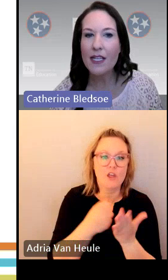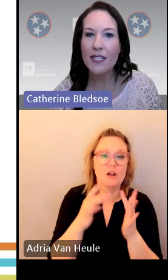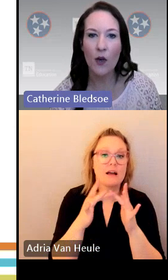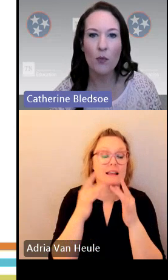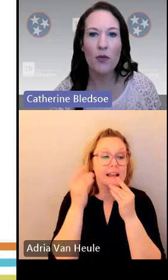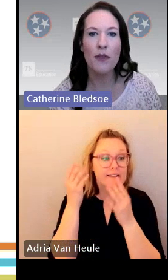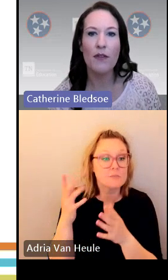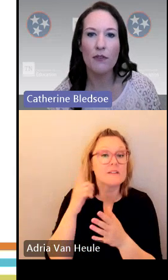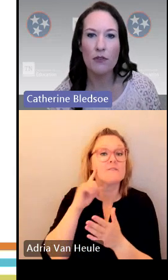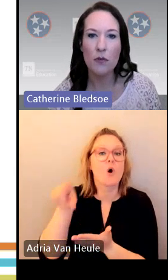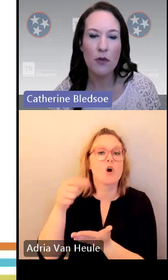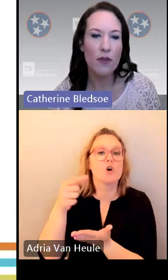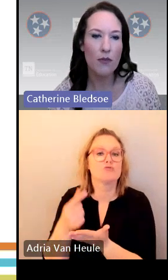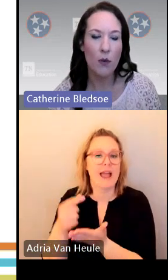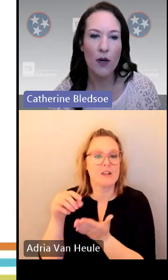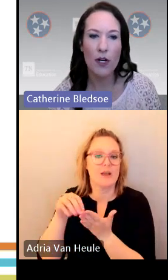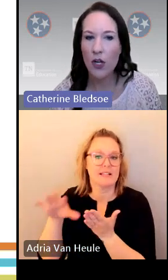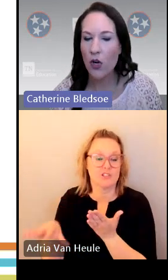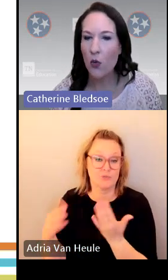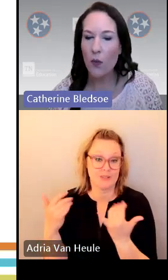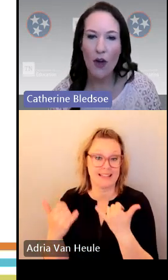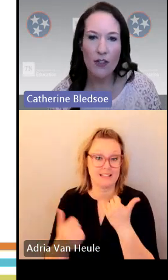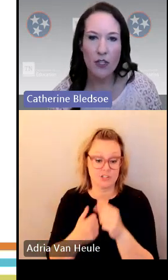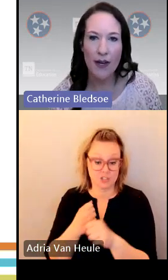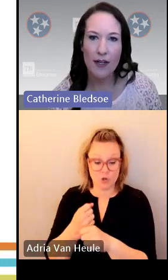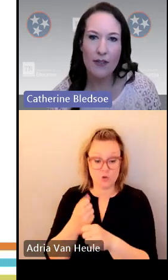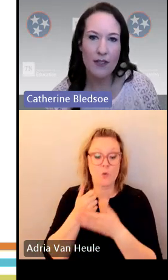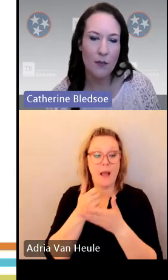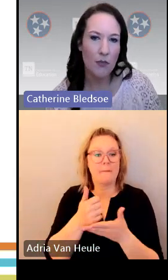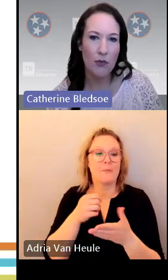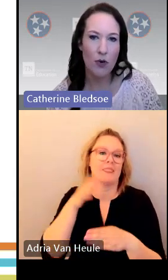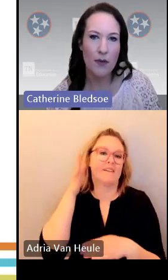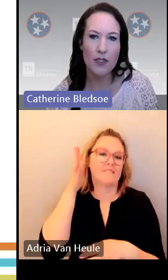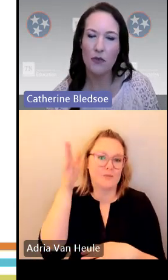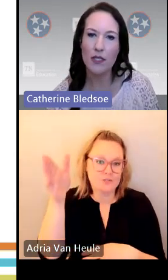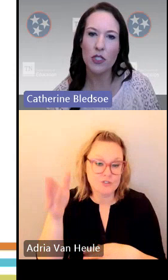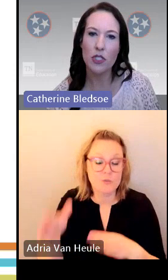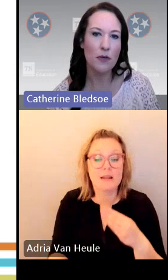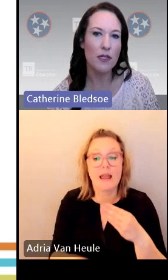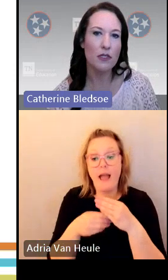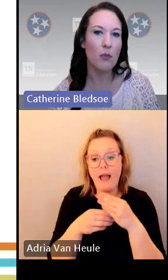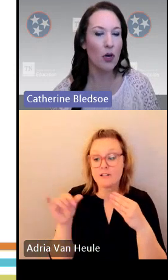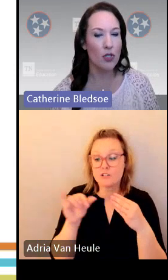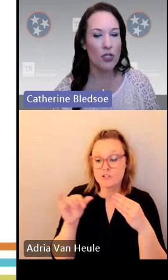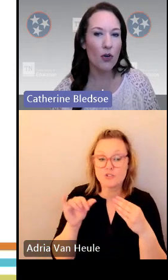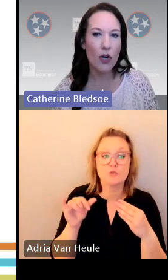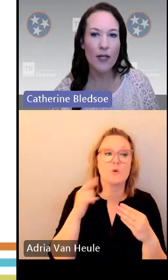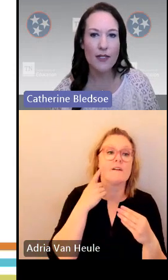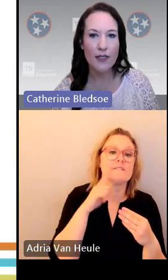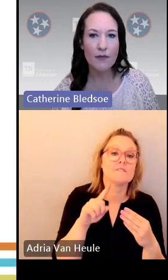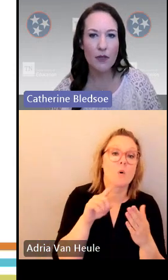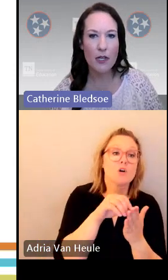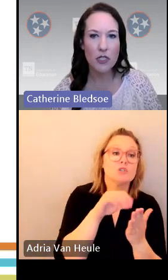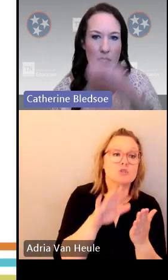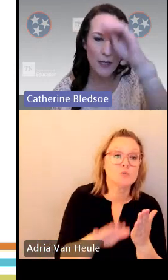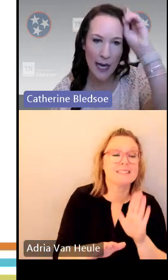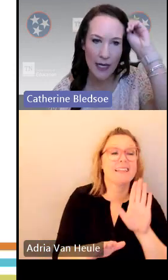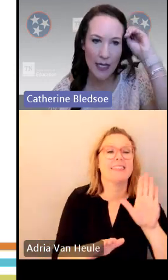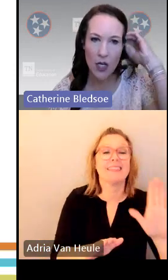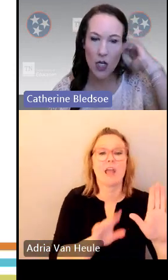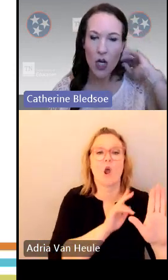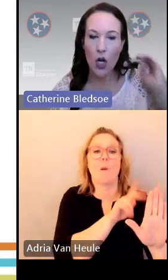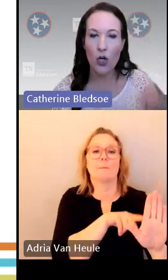year to help you in the future moving forward. We've also added in the summary of performance for that student's personal contact